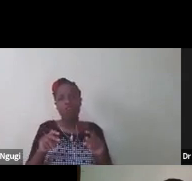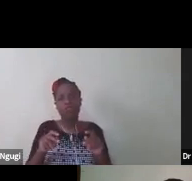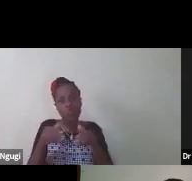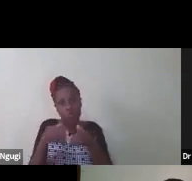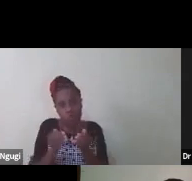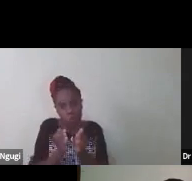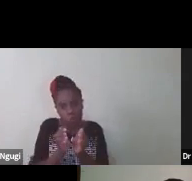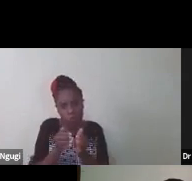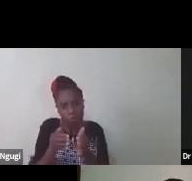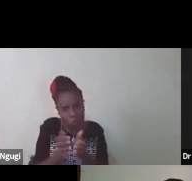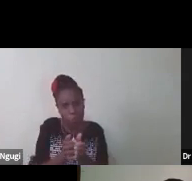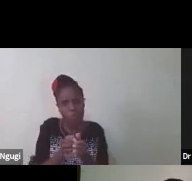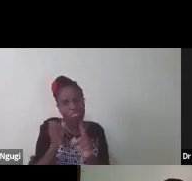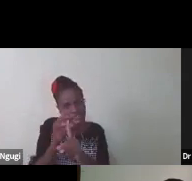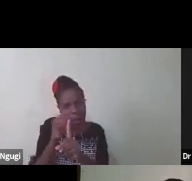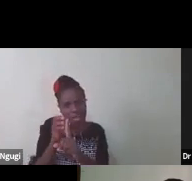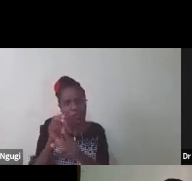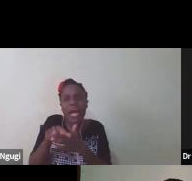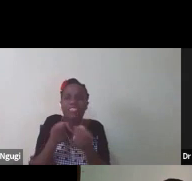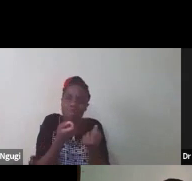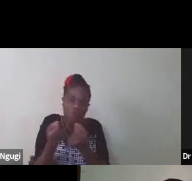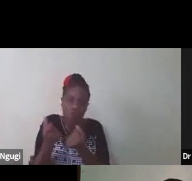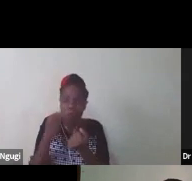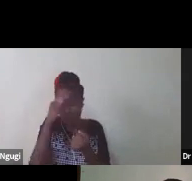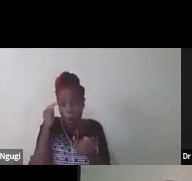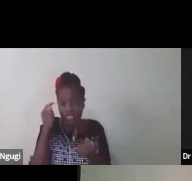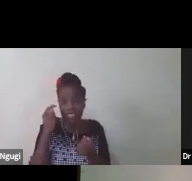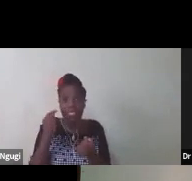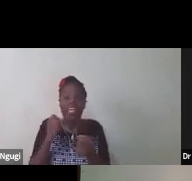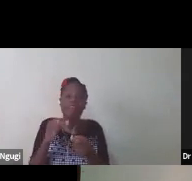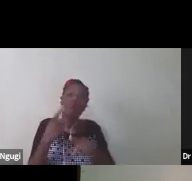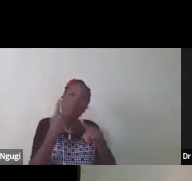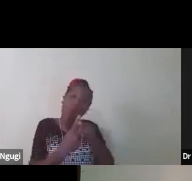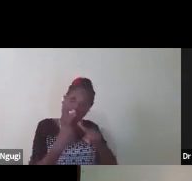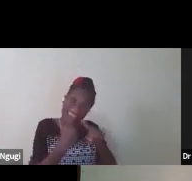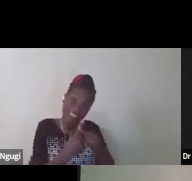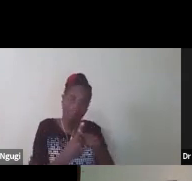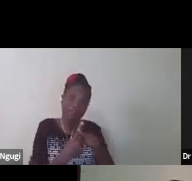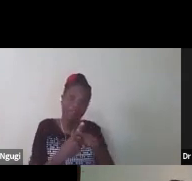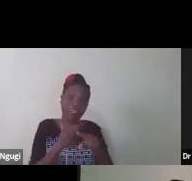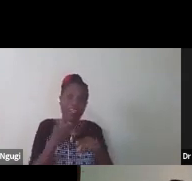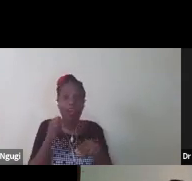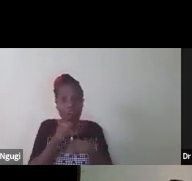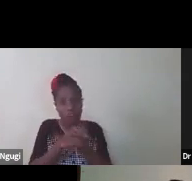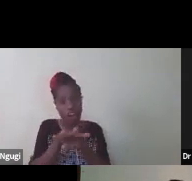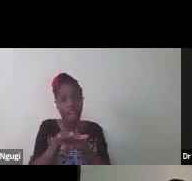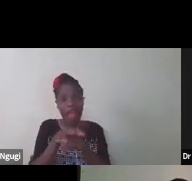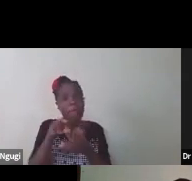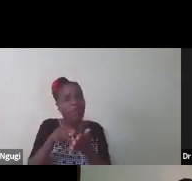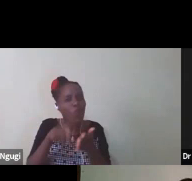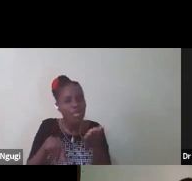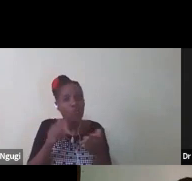done, then you also knowing that they are COVID positive, you have to be fully in your PPE. So that protects you,